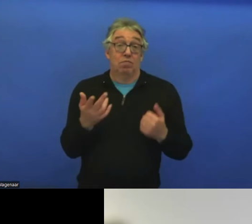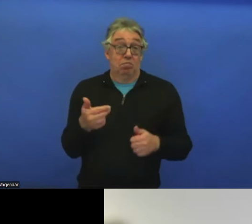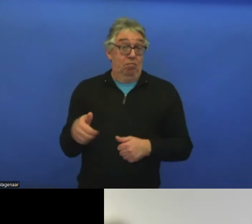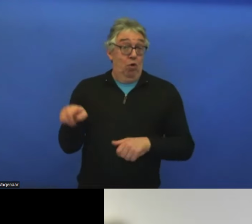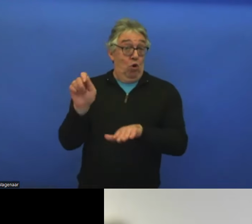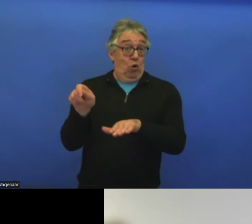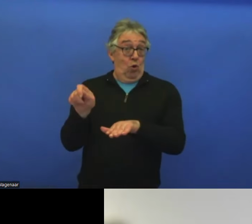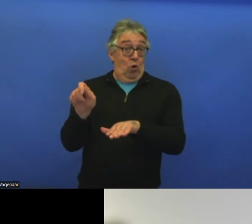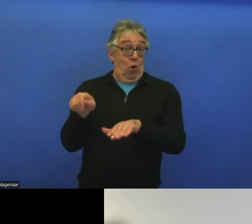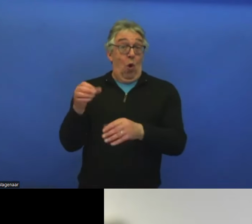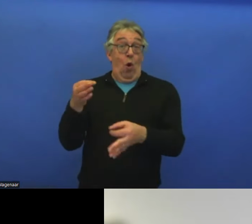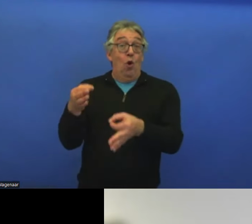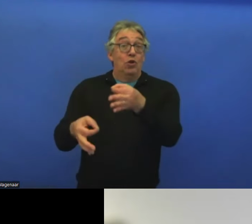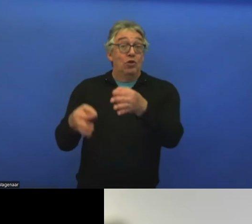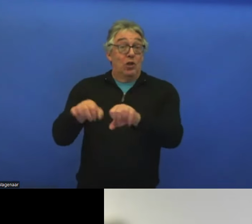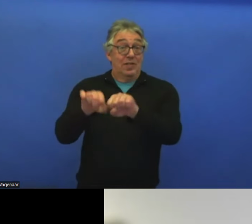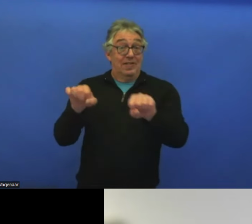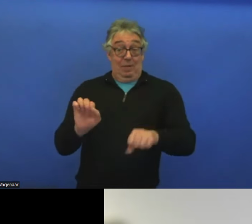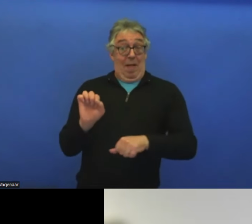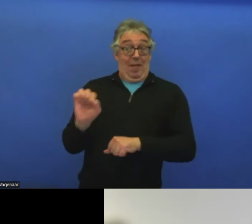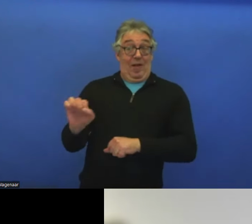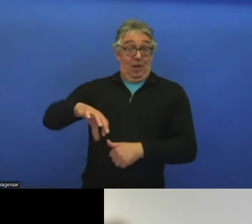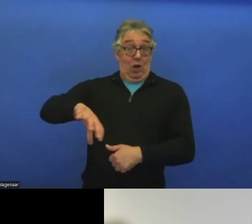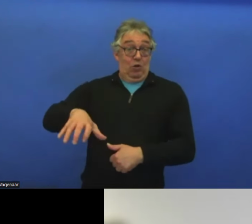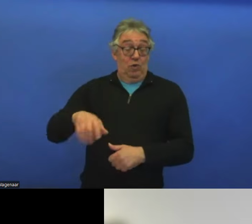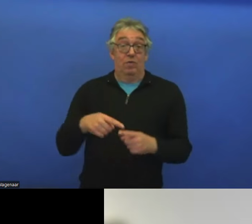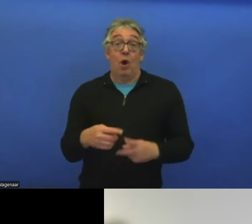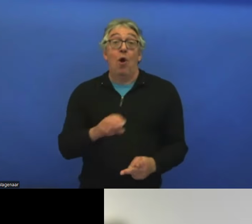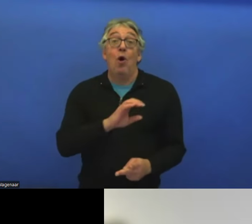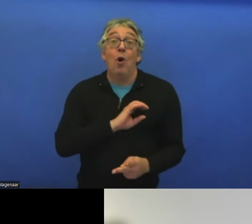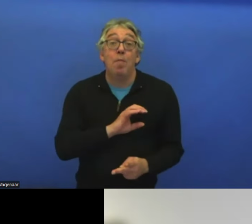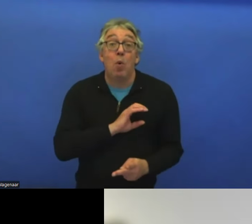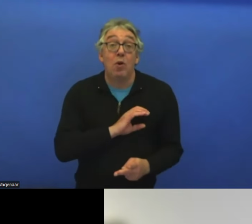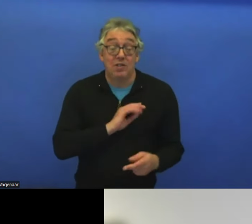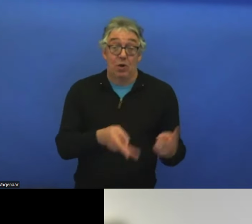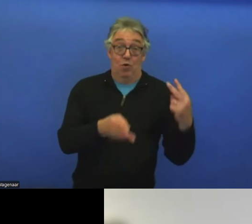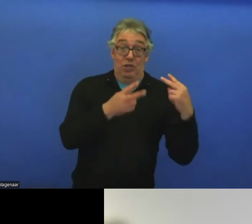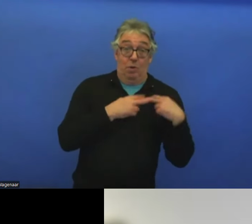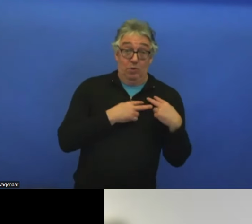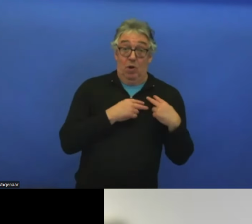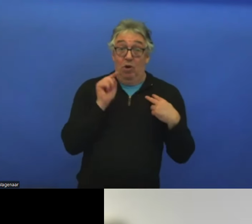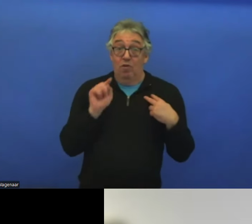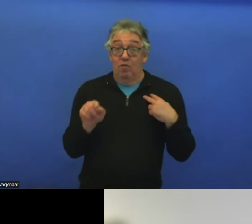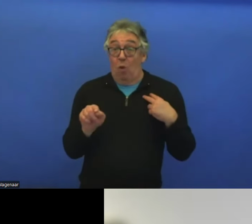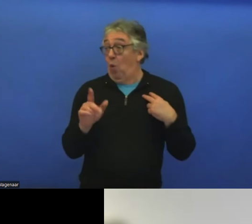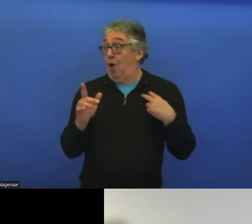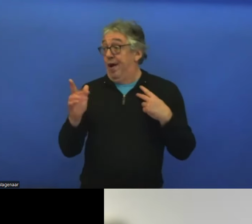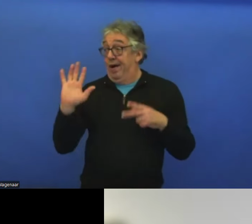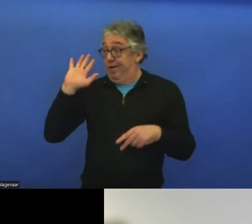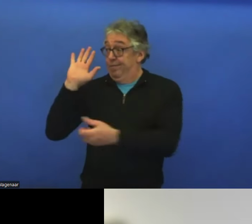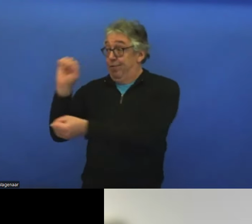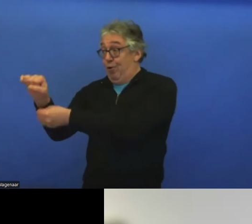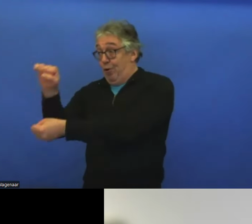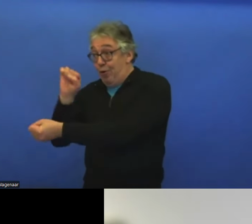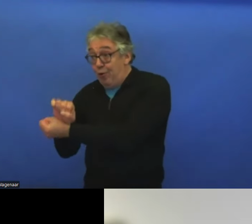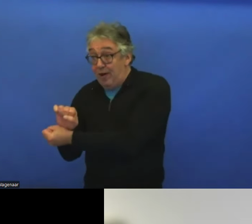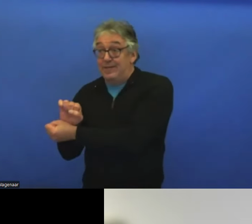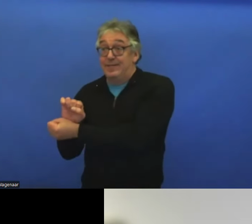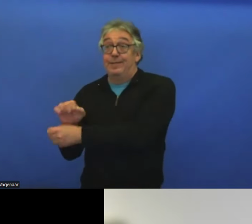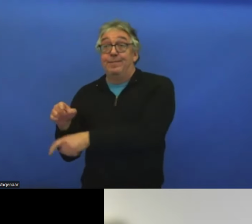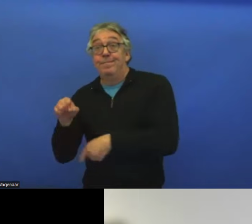So the justice system, the police is responsible for arresting them, bringing to a judge. So this is